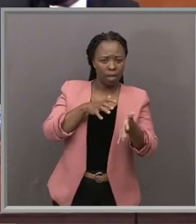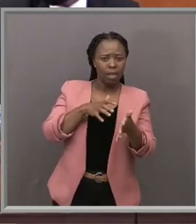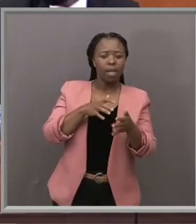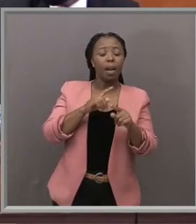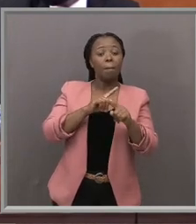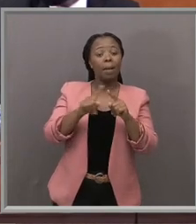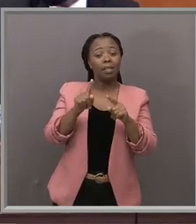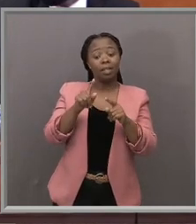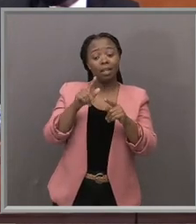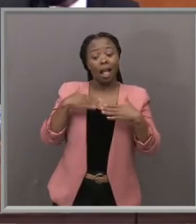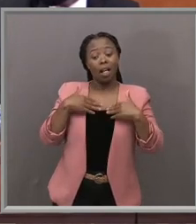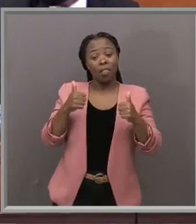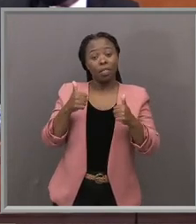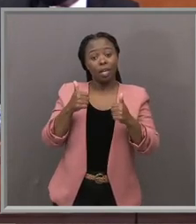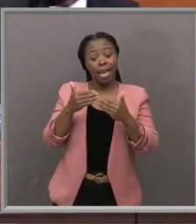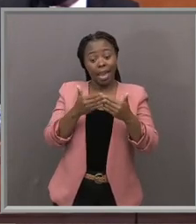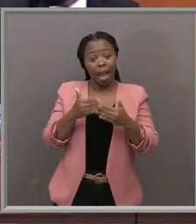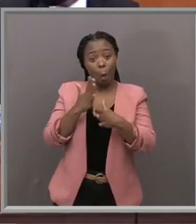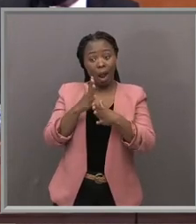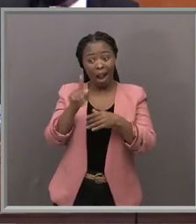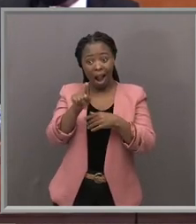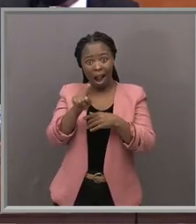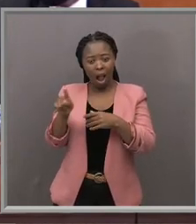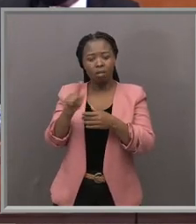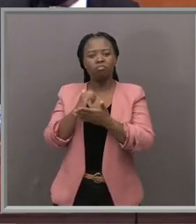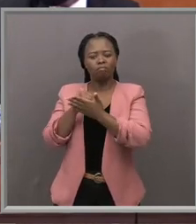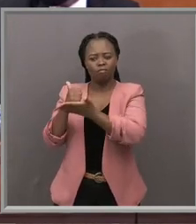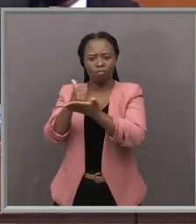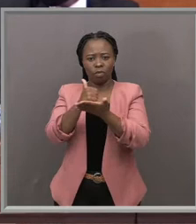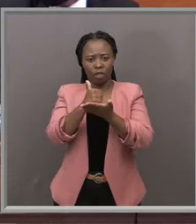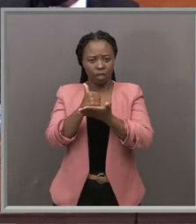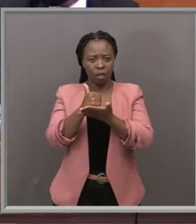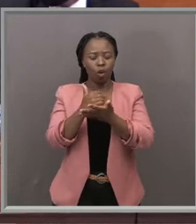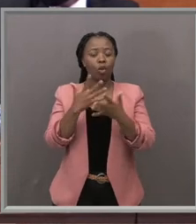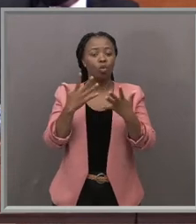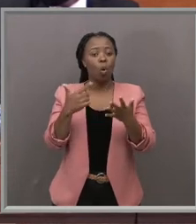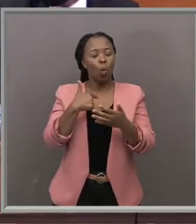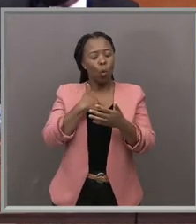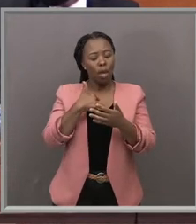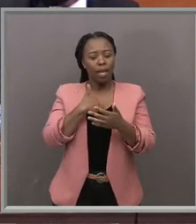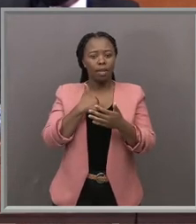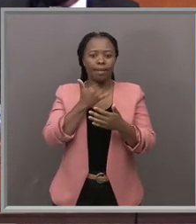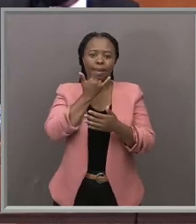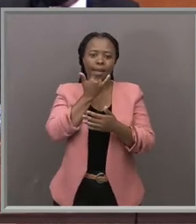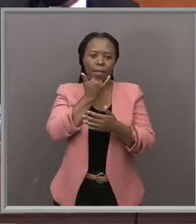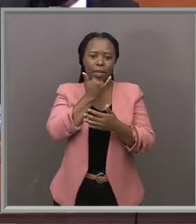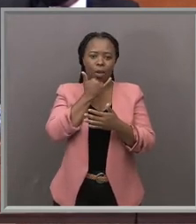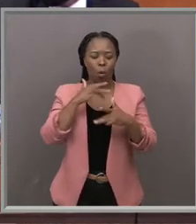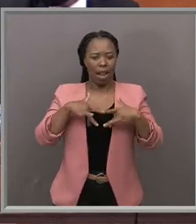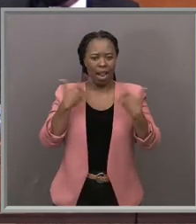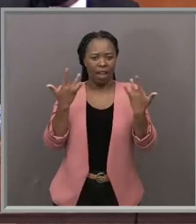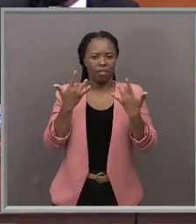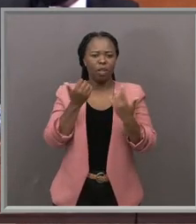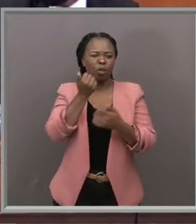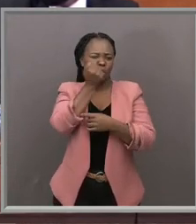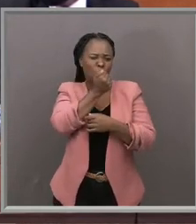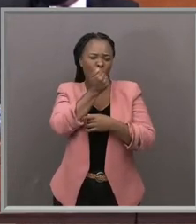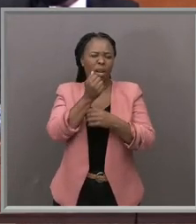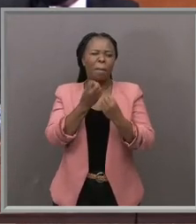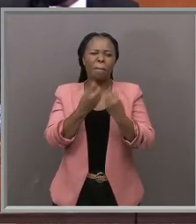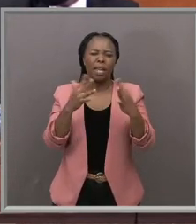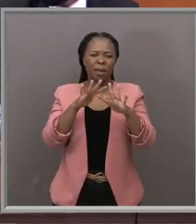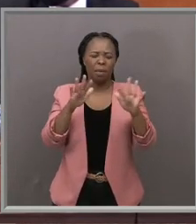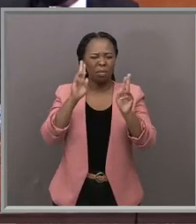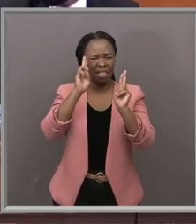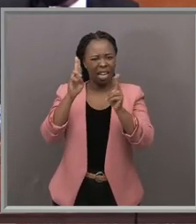workers. And we are grateful to be alive, but sorry that so many people have to die, not only in our